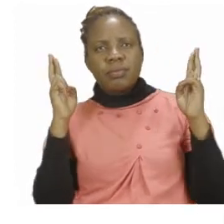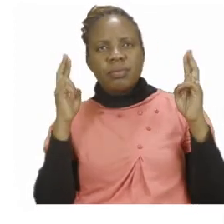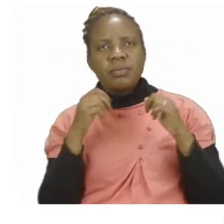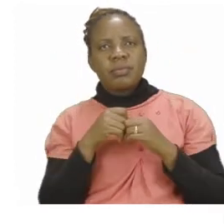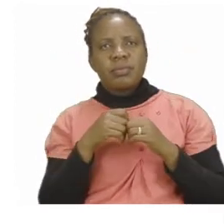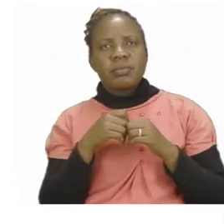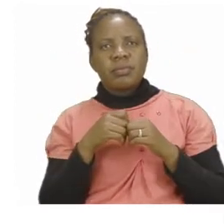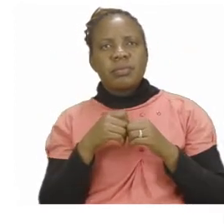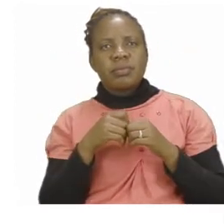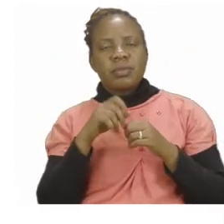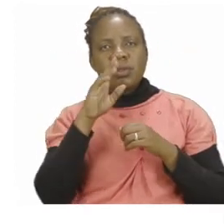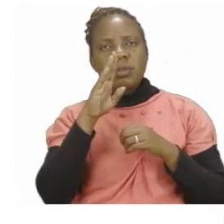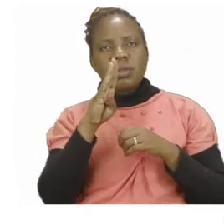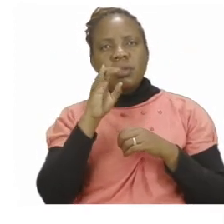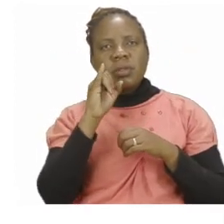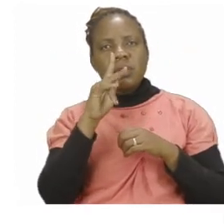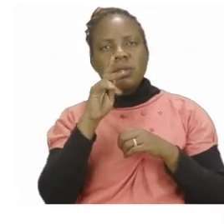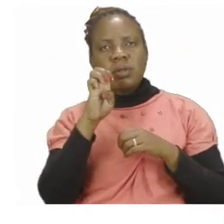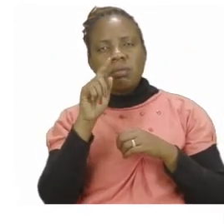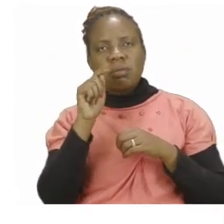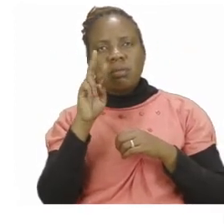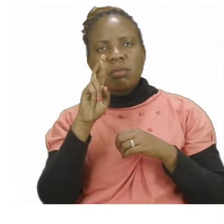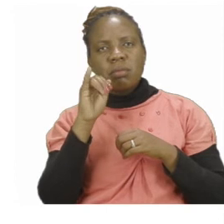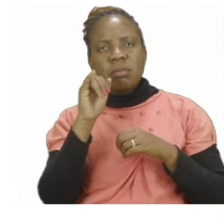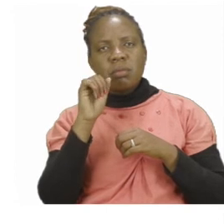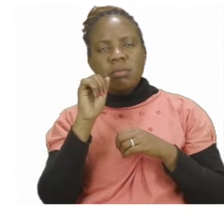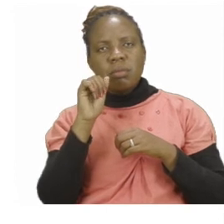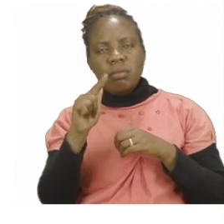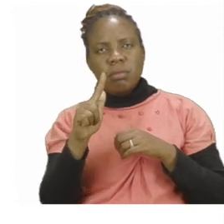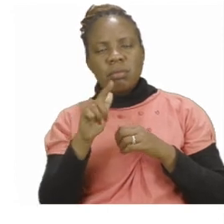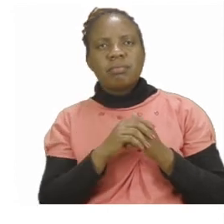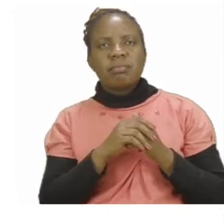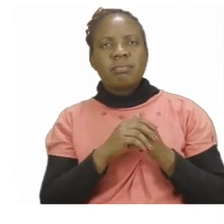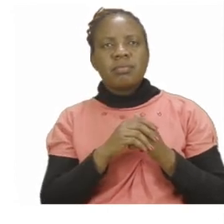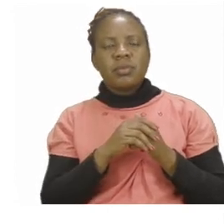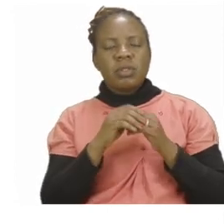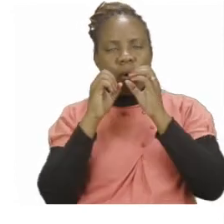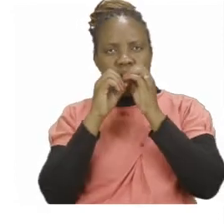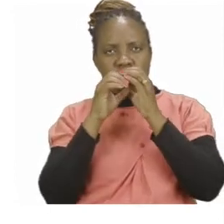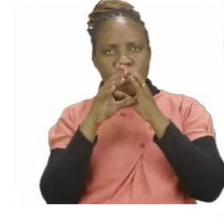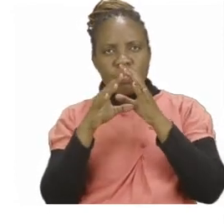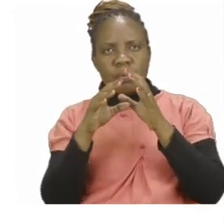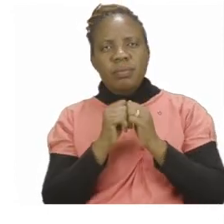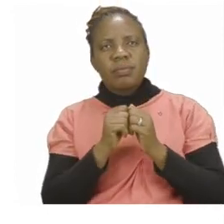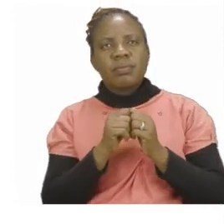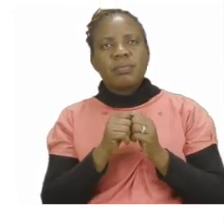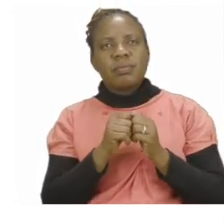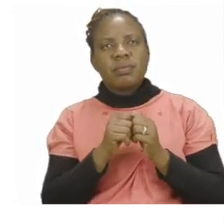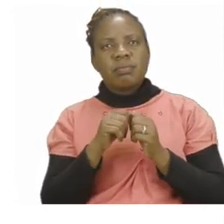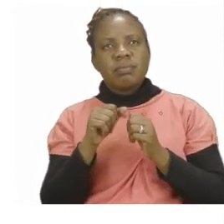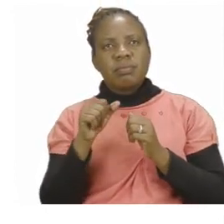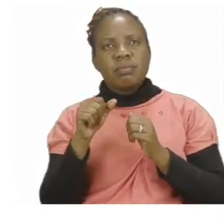bike trail, balloons and cotton candy. Right. Remember, you can